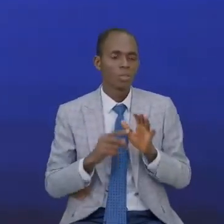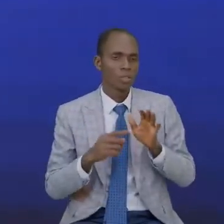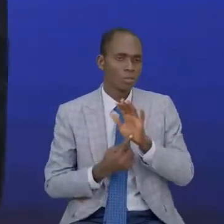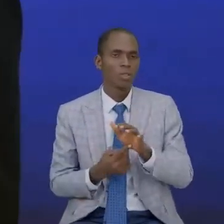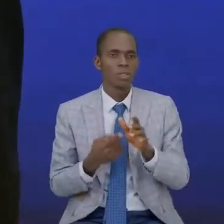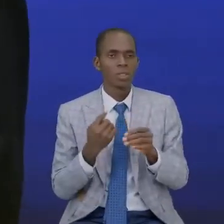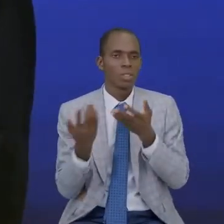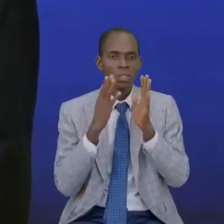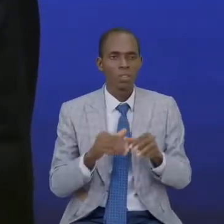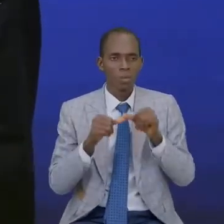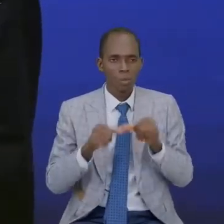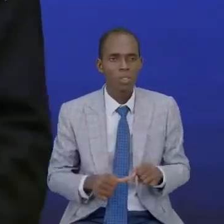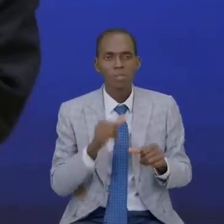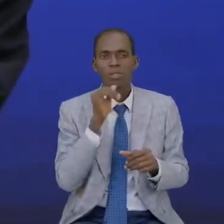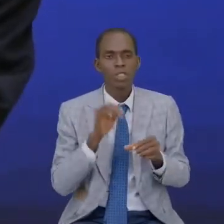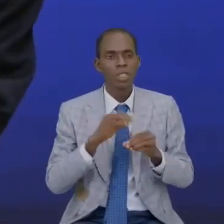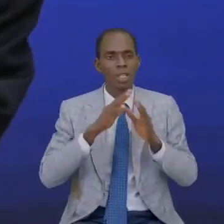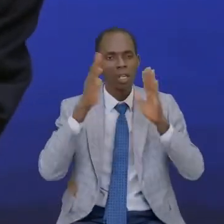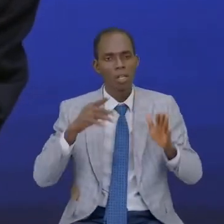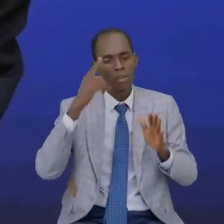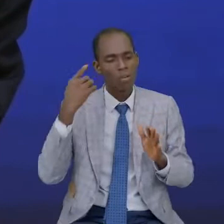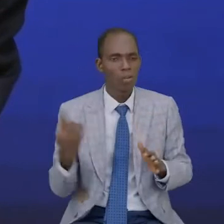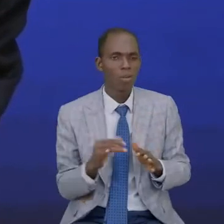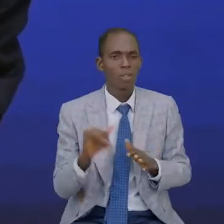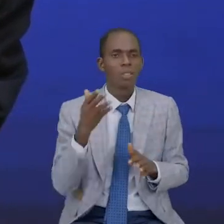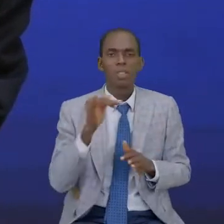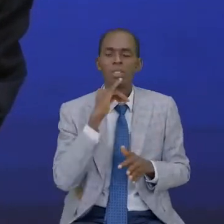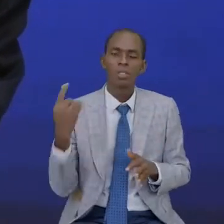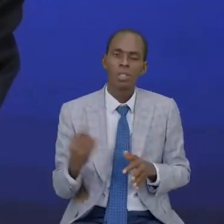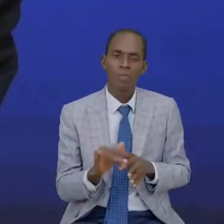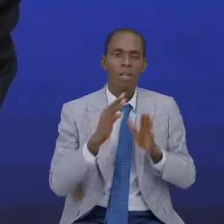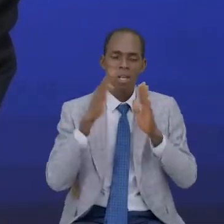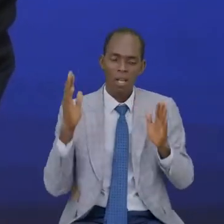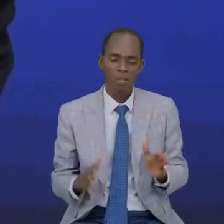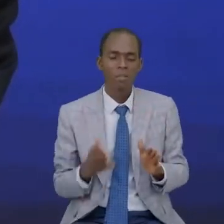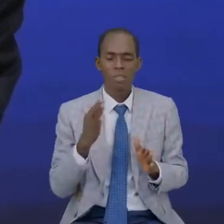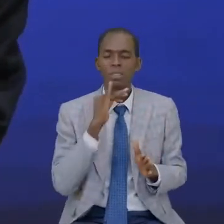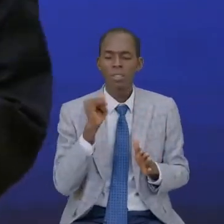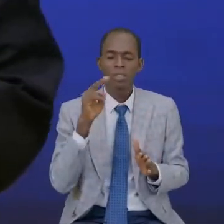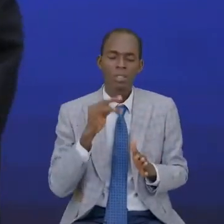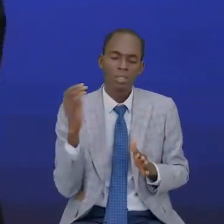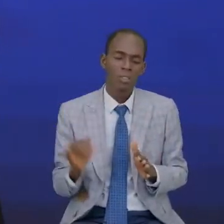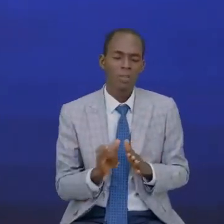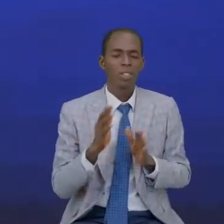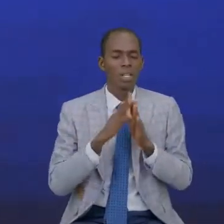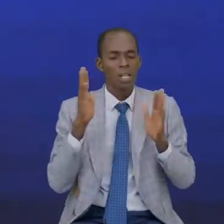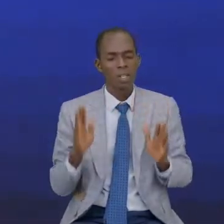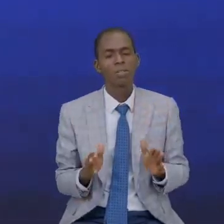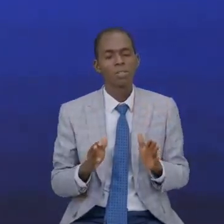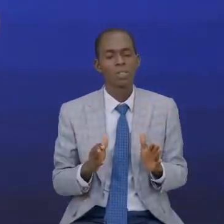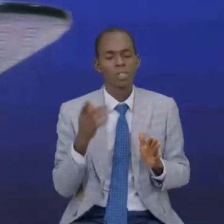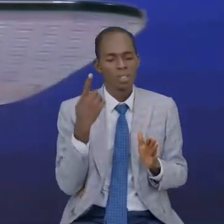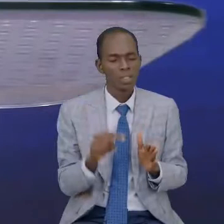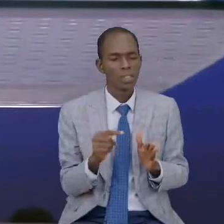abideth not in the house forever." There is a forever house. There's an everlasting house. There's an eternal